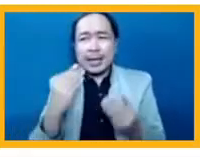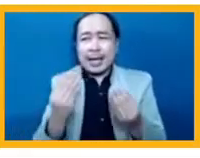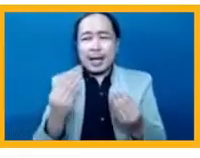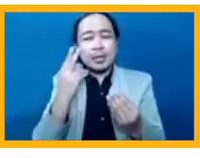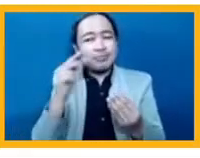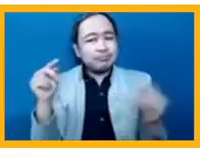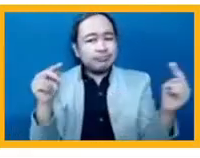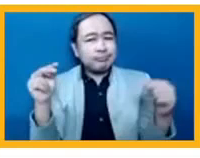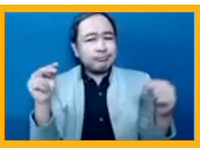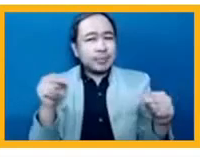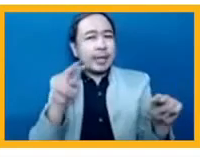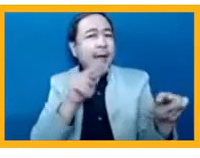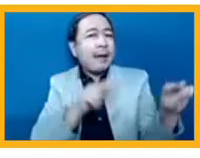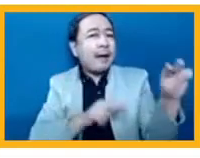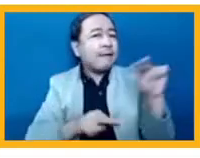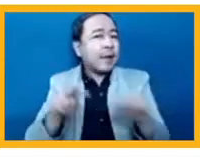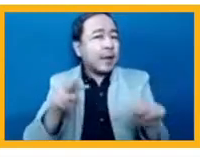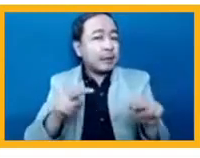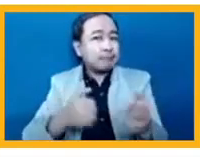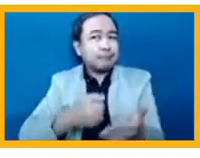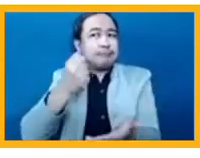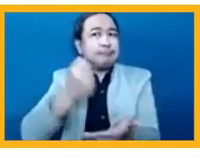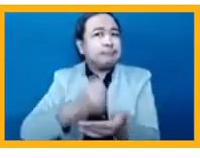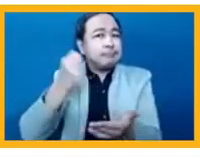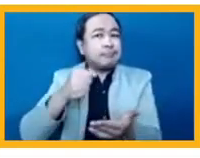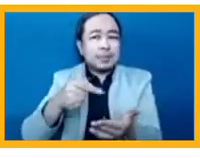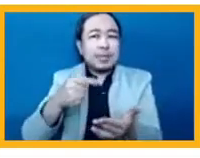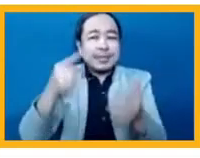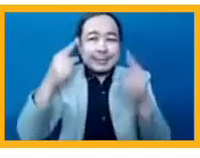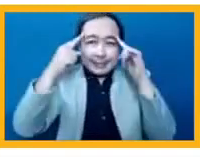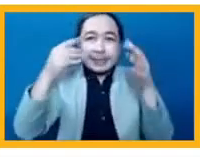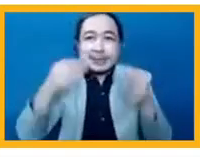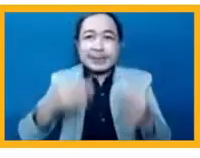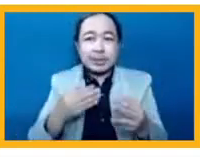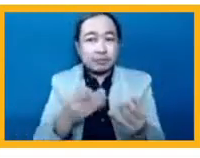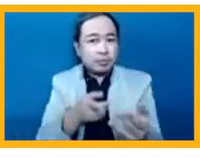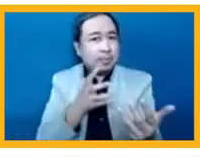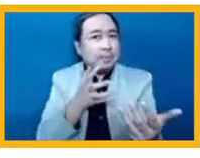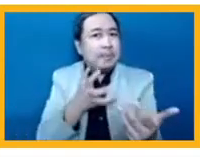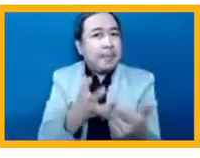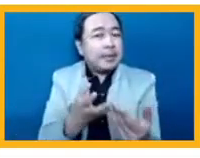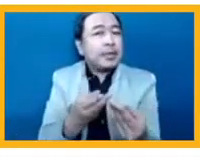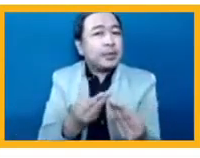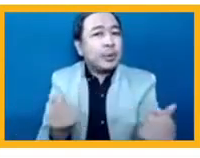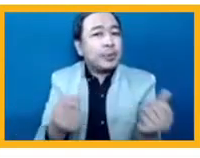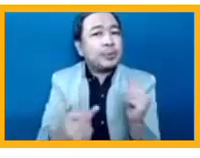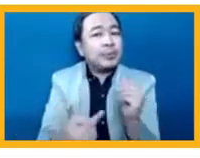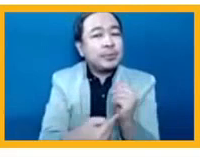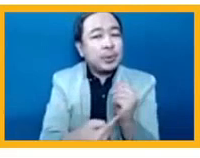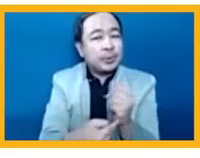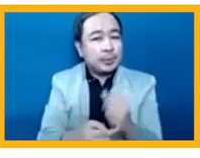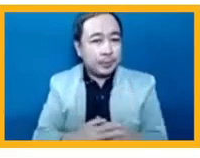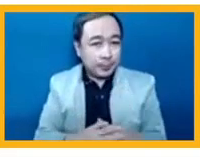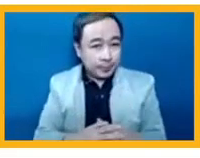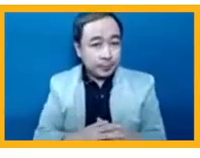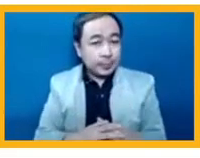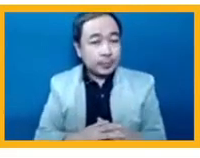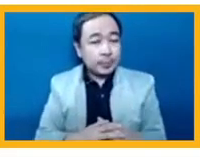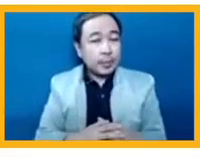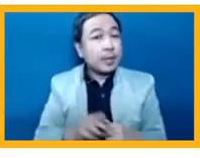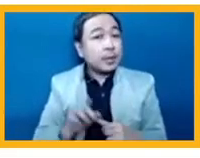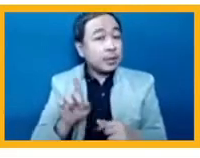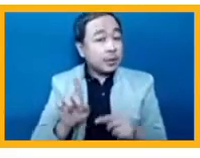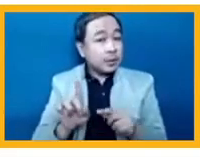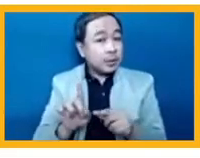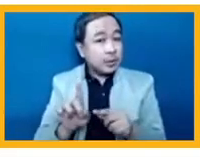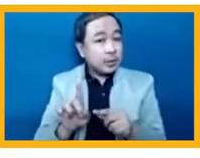make informed adoption decisions. An example of a solution that has been developed for this issue is